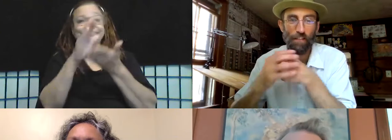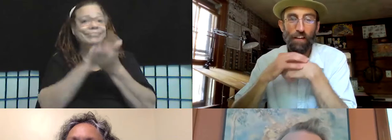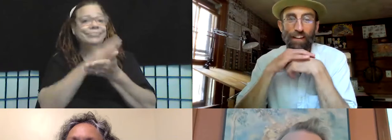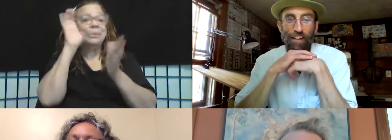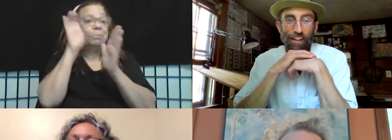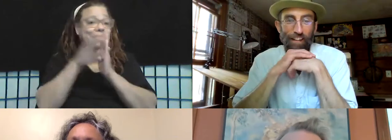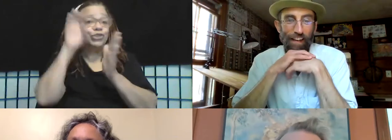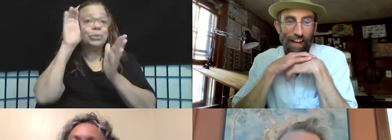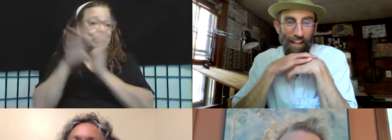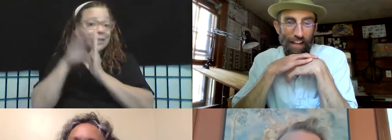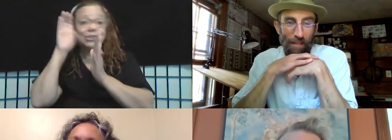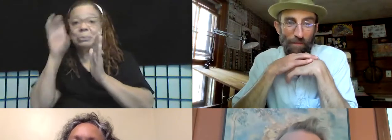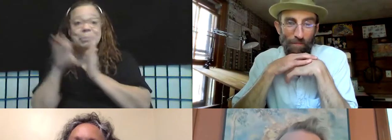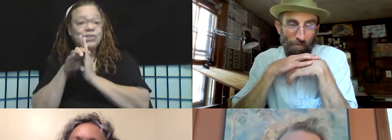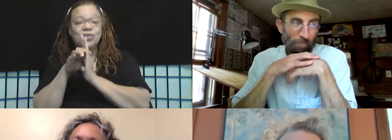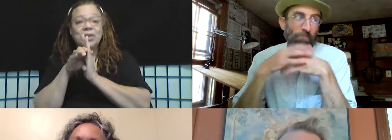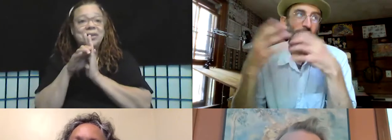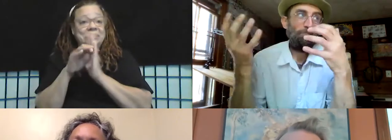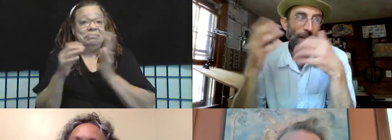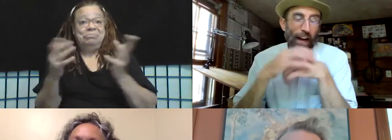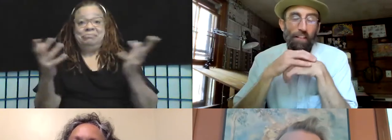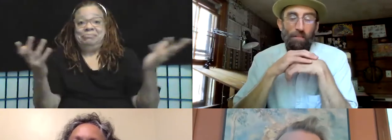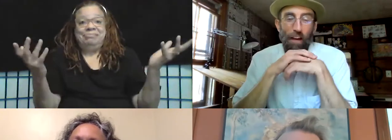each page. And